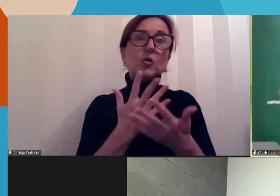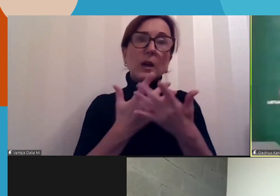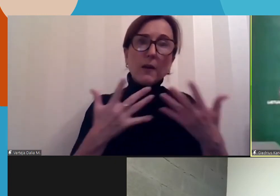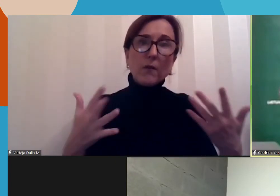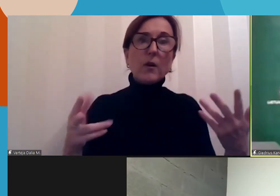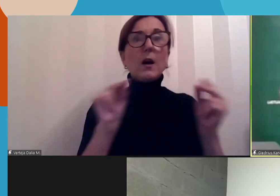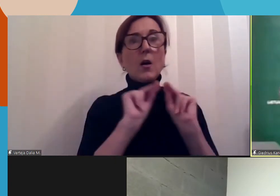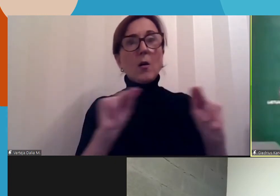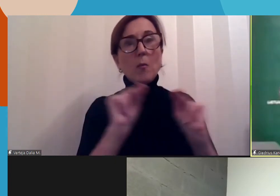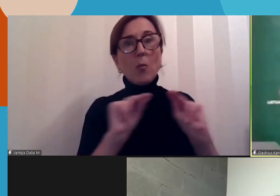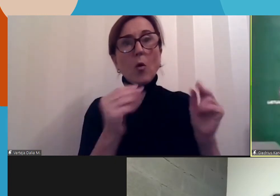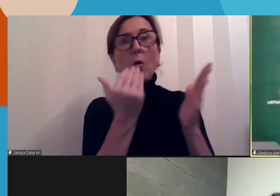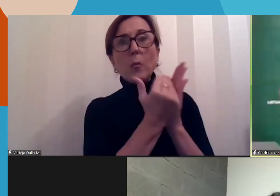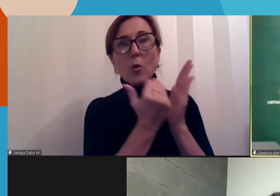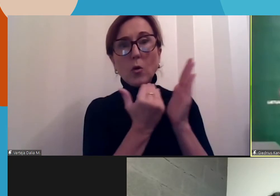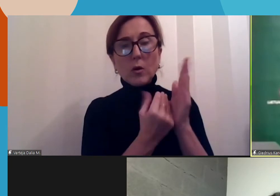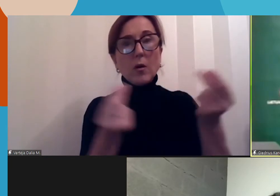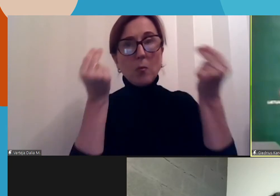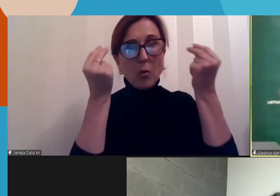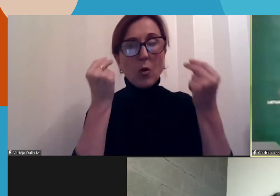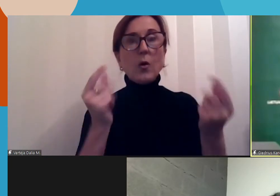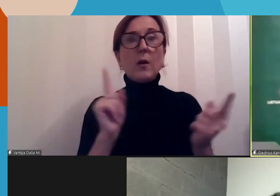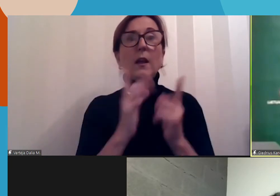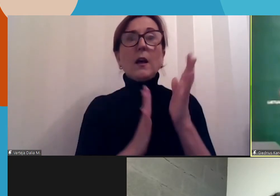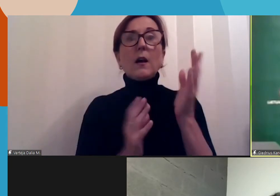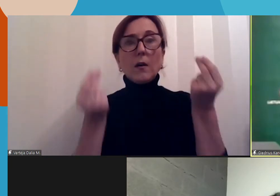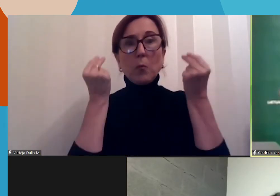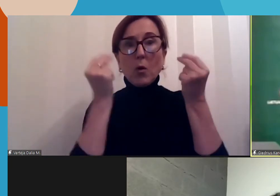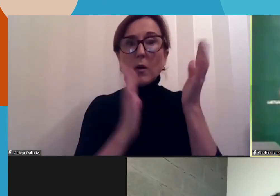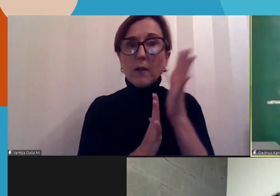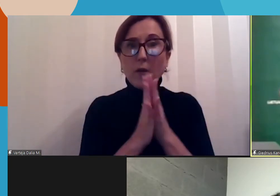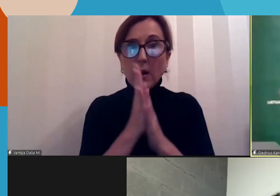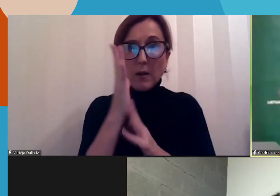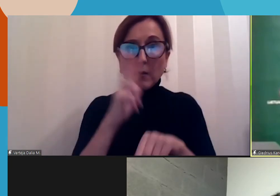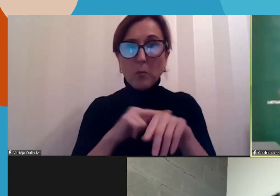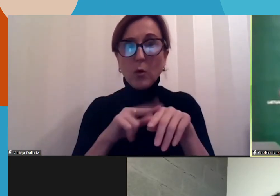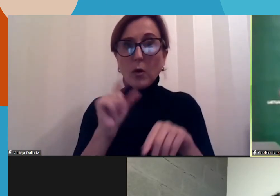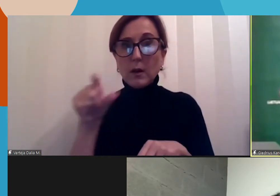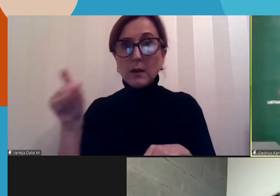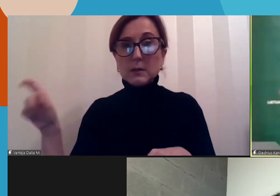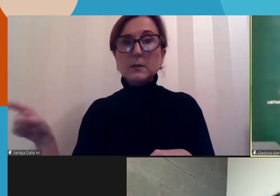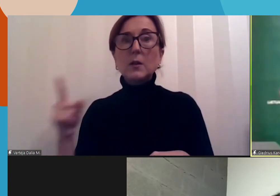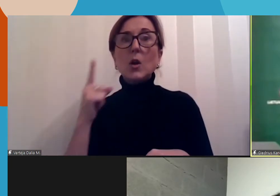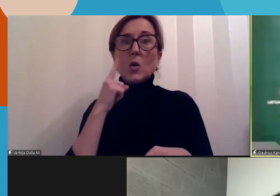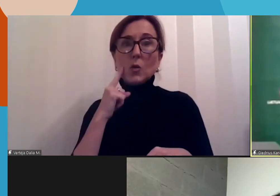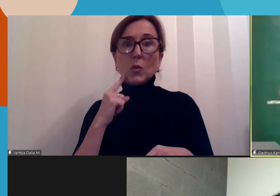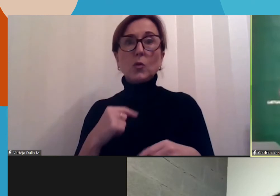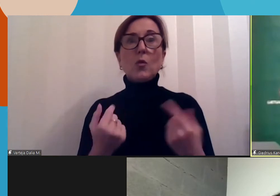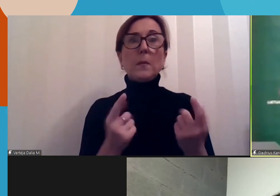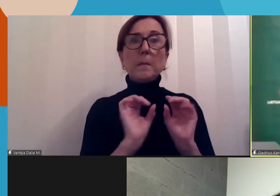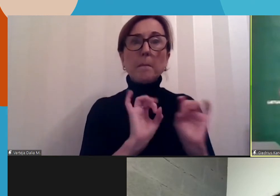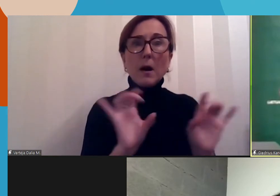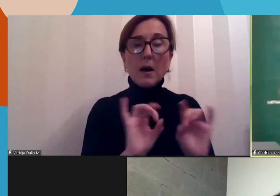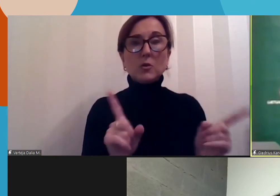problem, but we have various training and education programs in